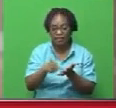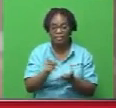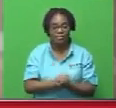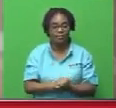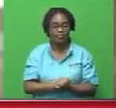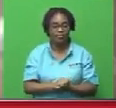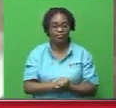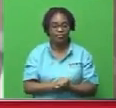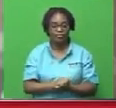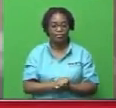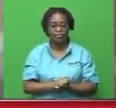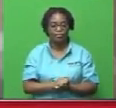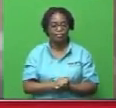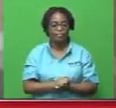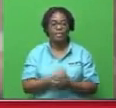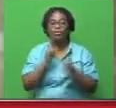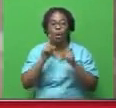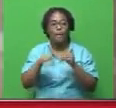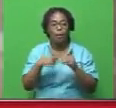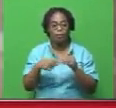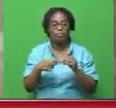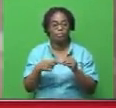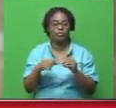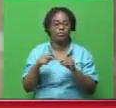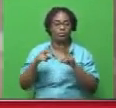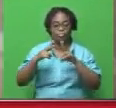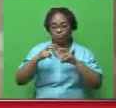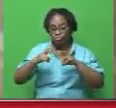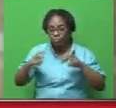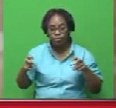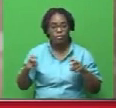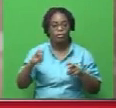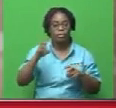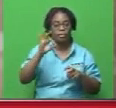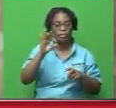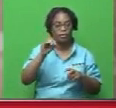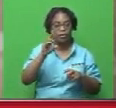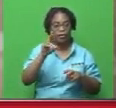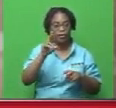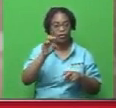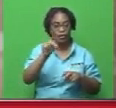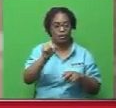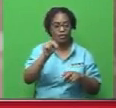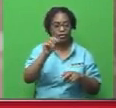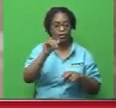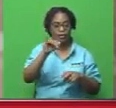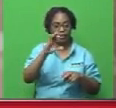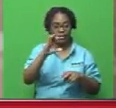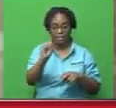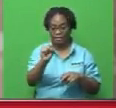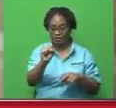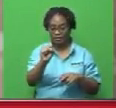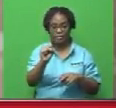people, let us talk about forensics. Forensic Science Center, I filed some questions earlier this year in the